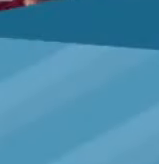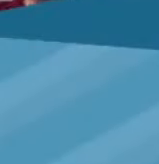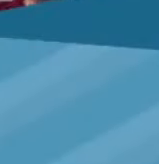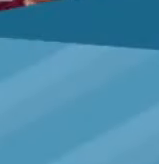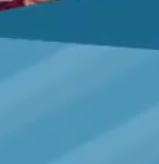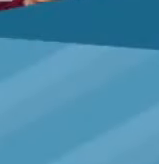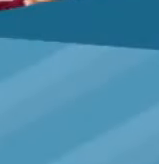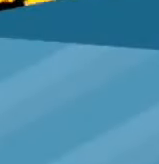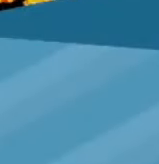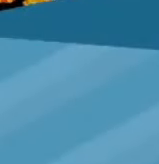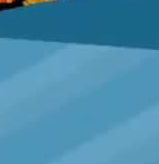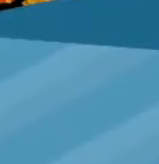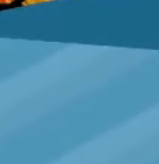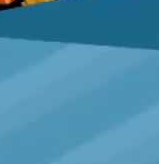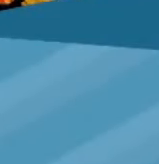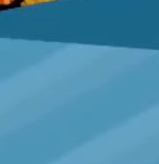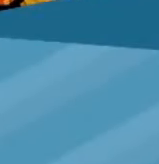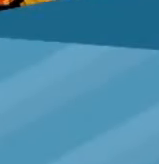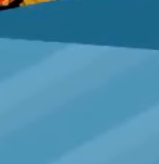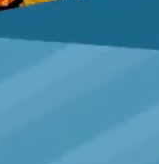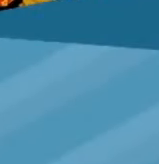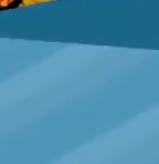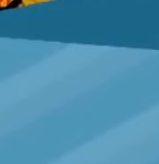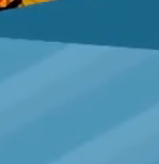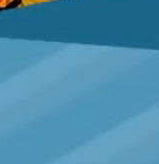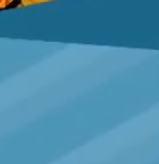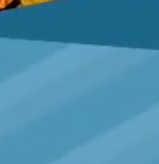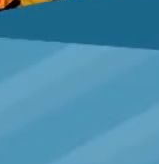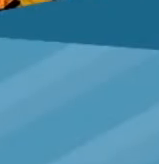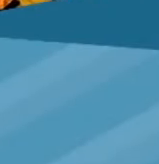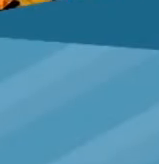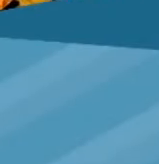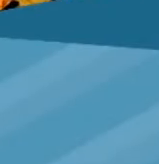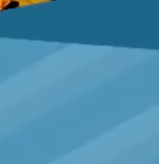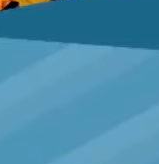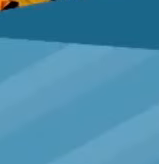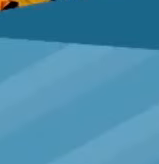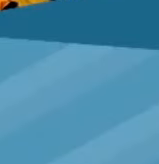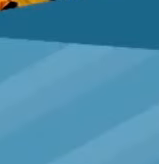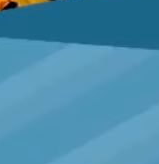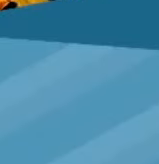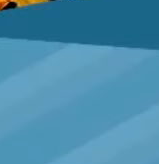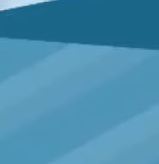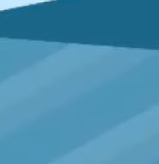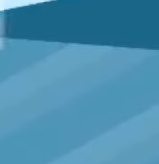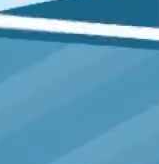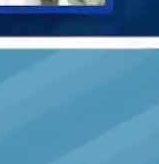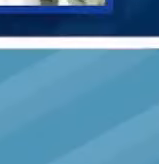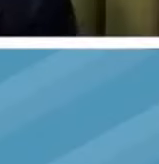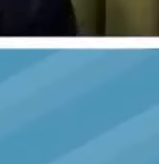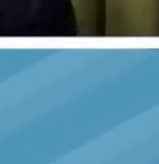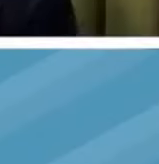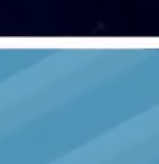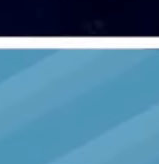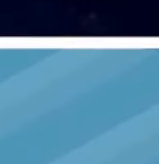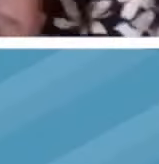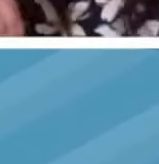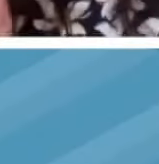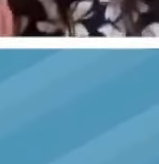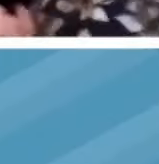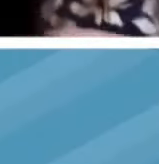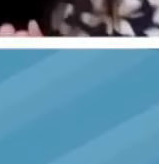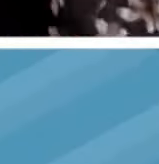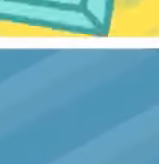In-depth explainers. The military started crumbling. Gumagawa kami ng external examination. Interview sa iba't